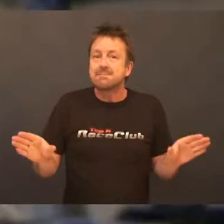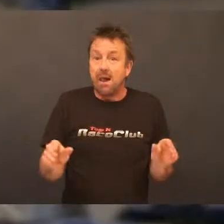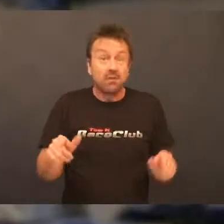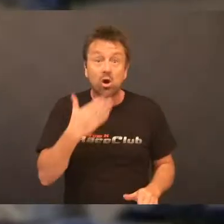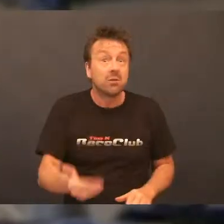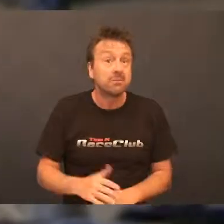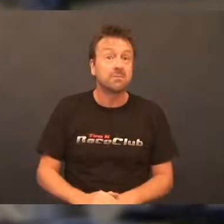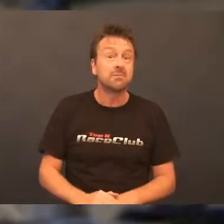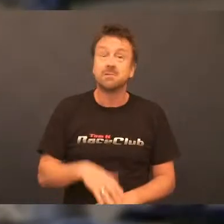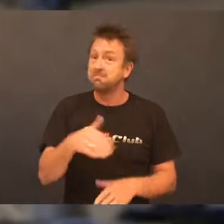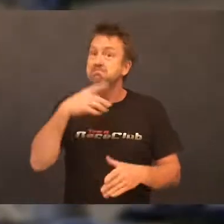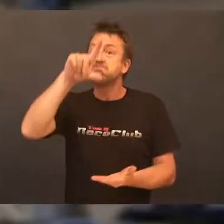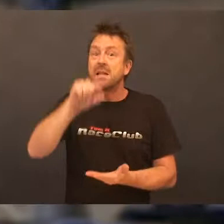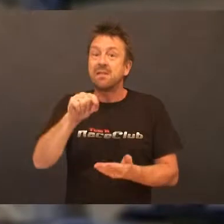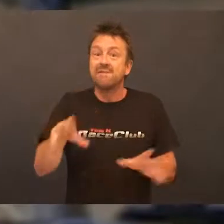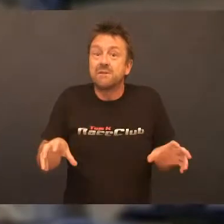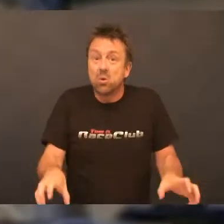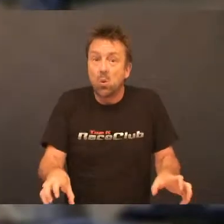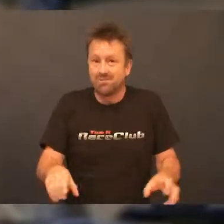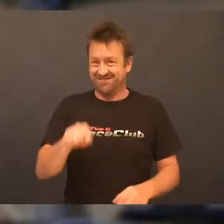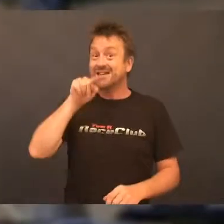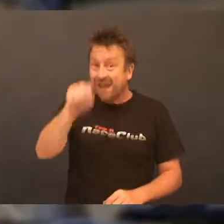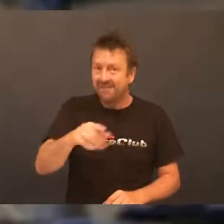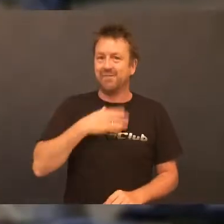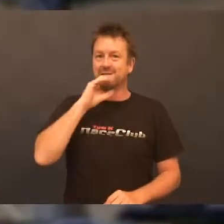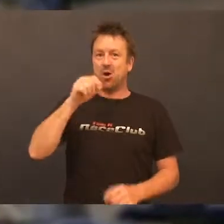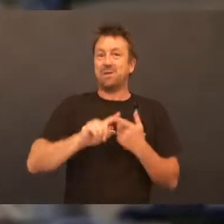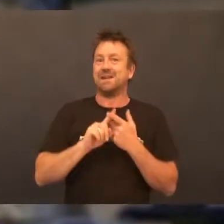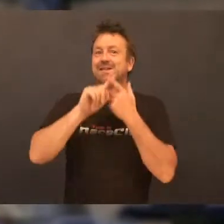narrower. It's good, there'll be less friction. We'll talk